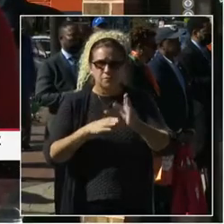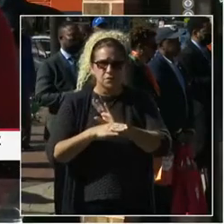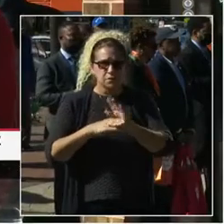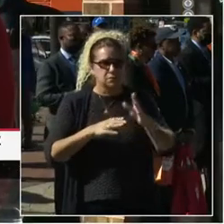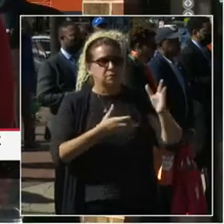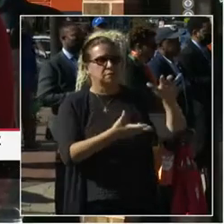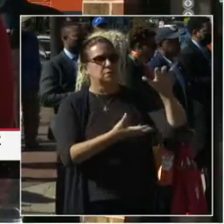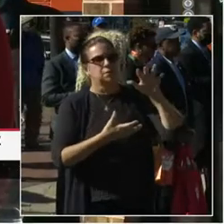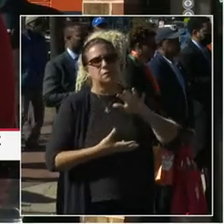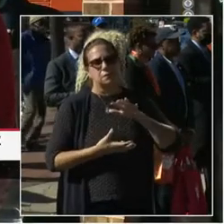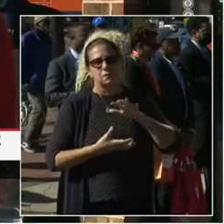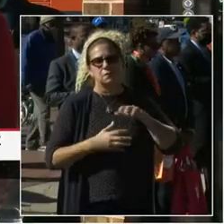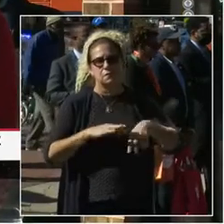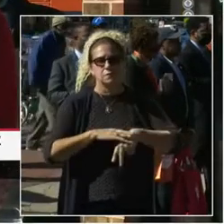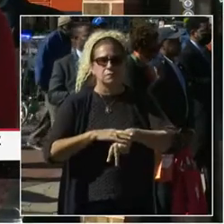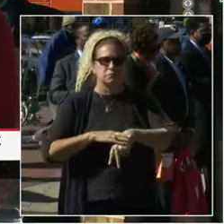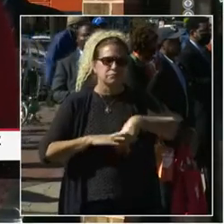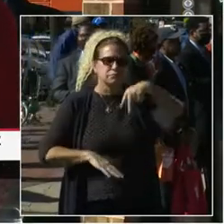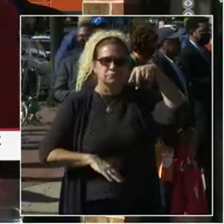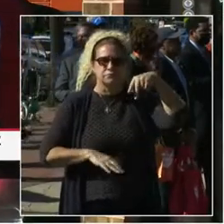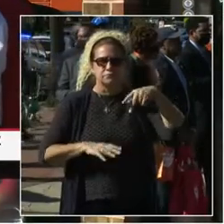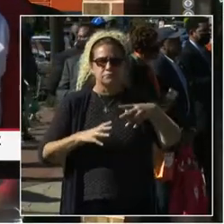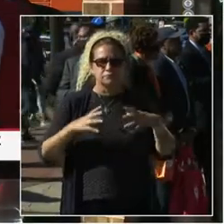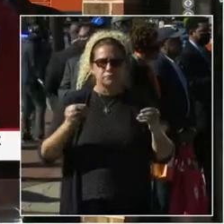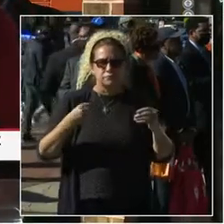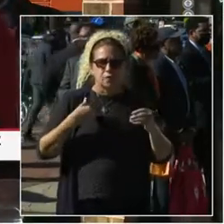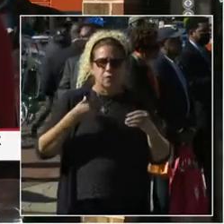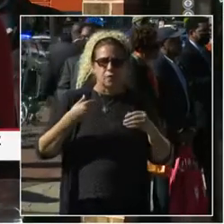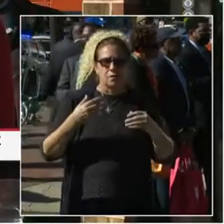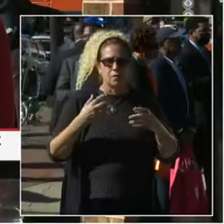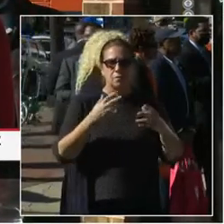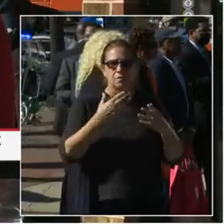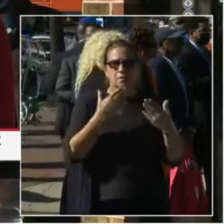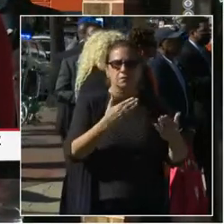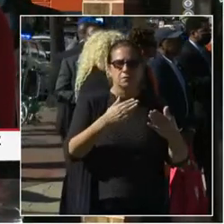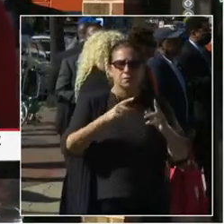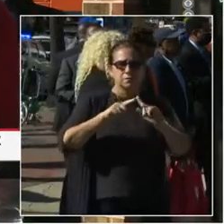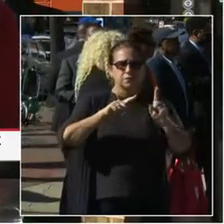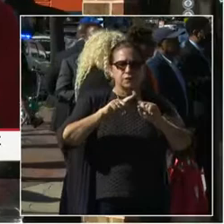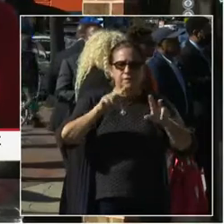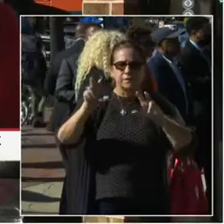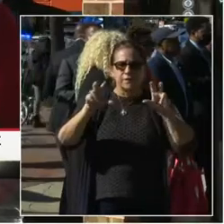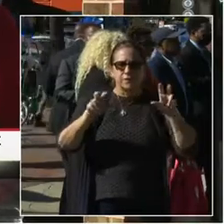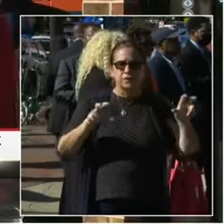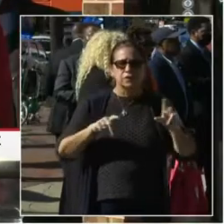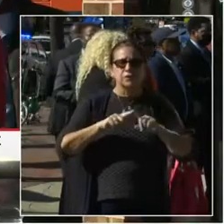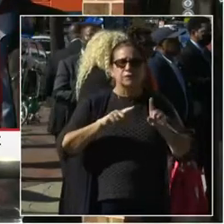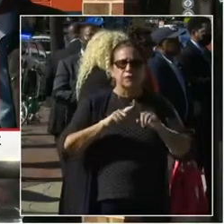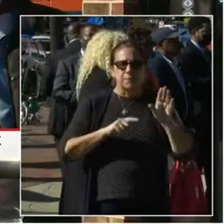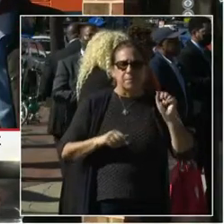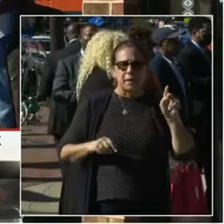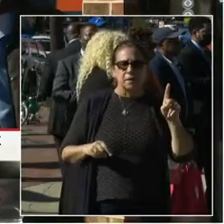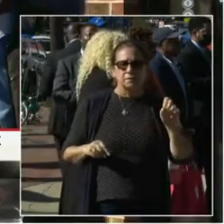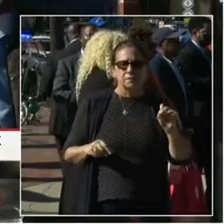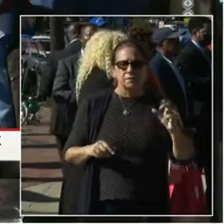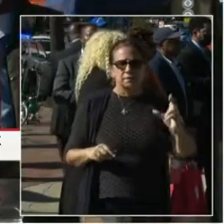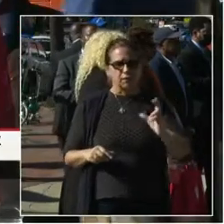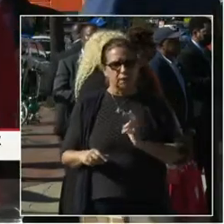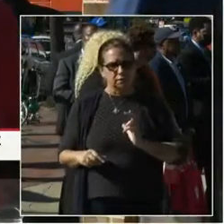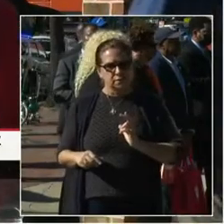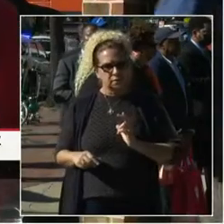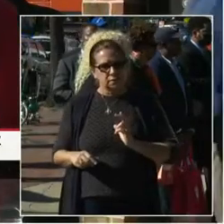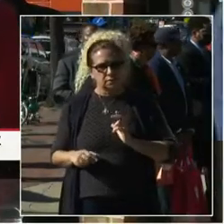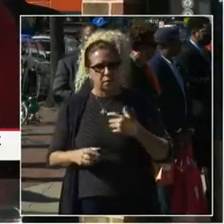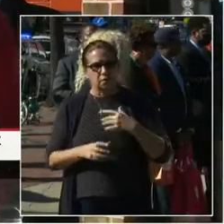banks to invest in that project. And that's a very challenging thing to do, even if you're in Northwest